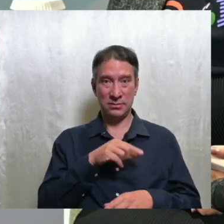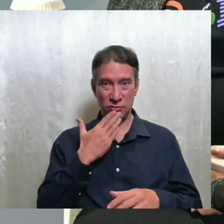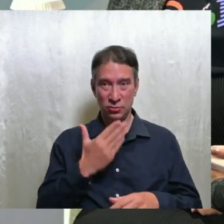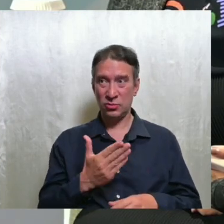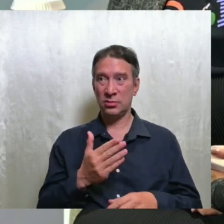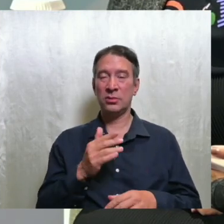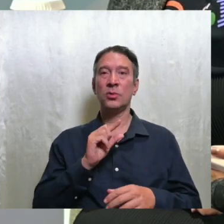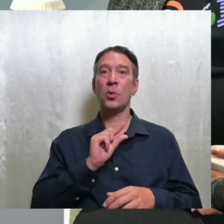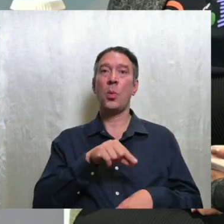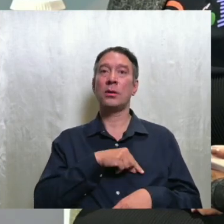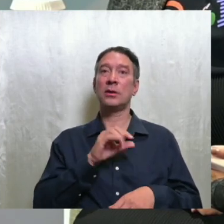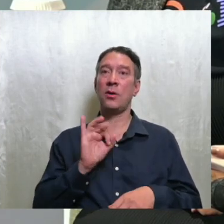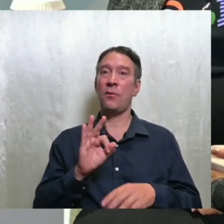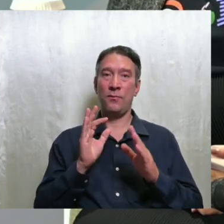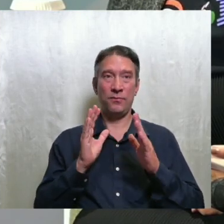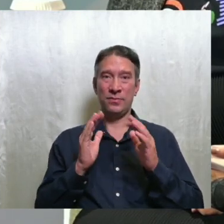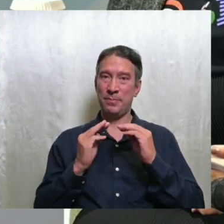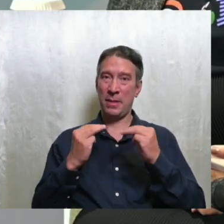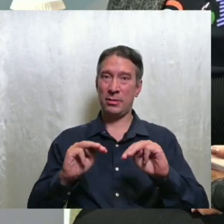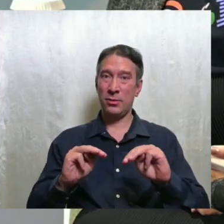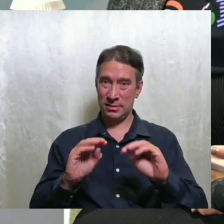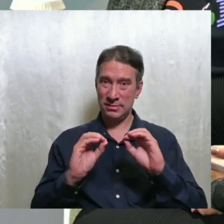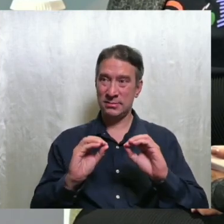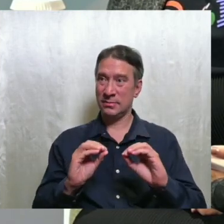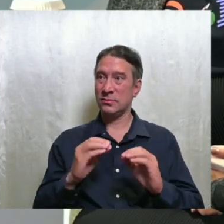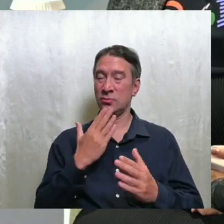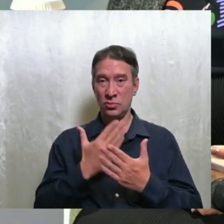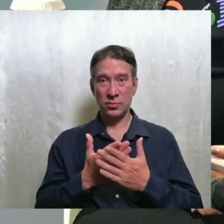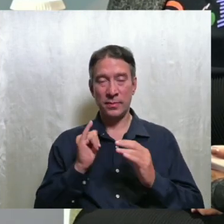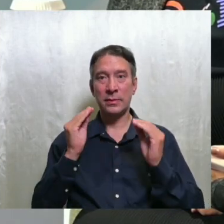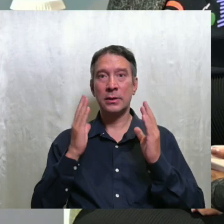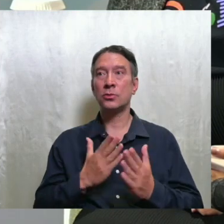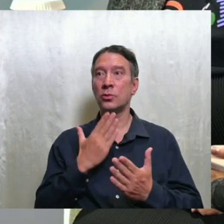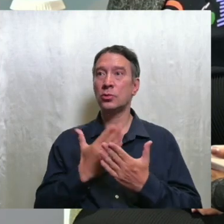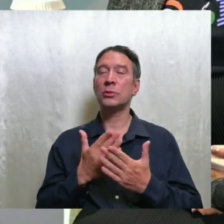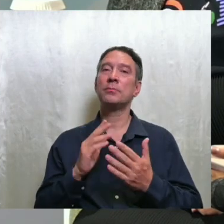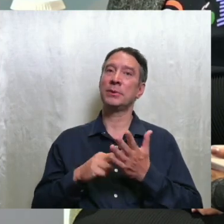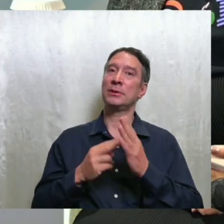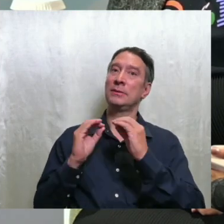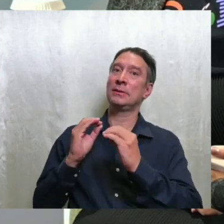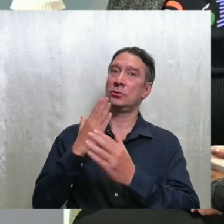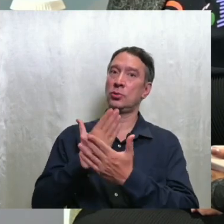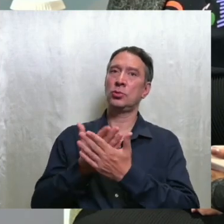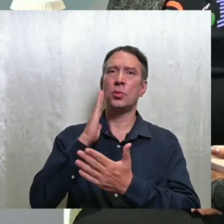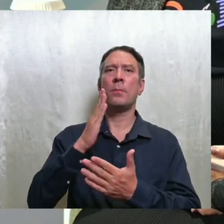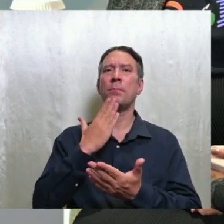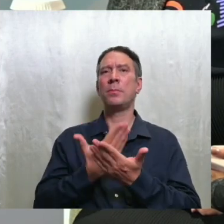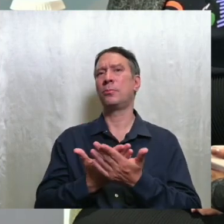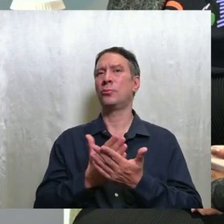So bridging that gap, if we are saying without technology, is through